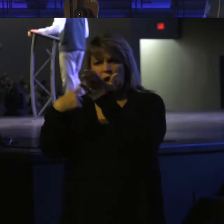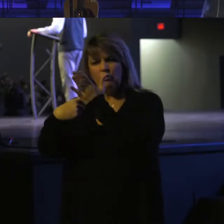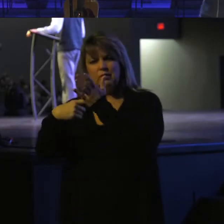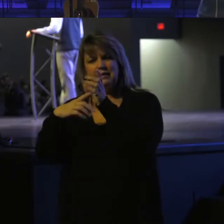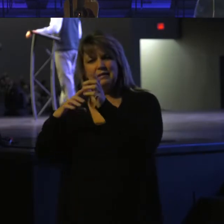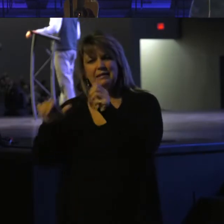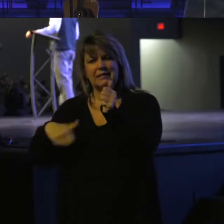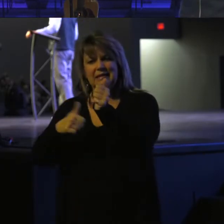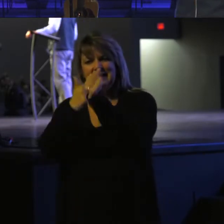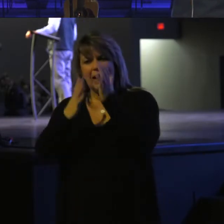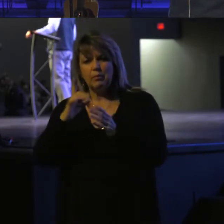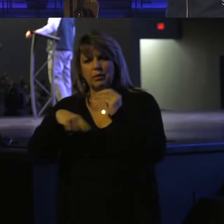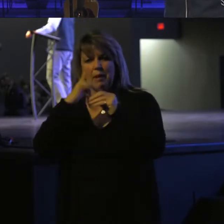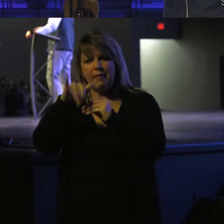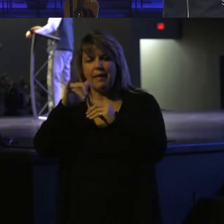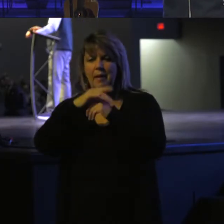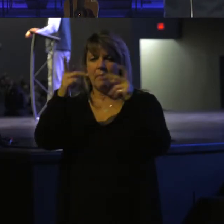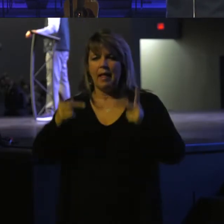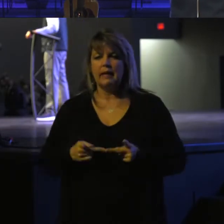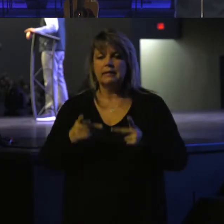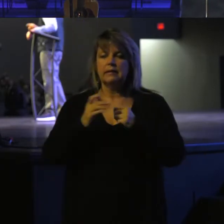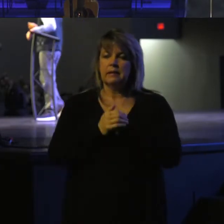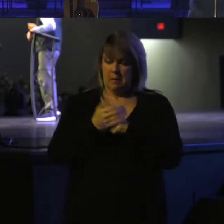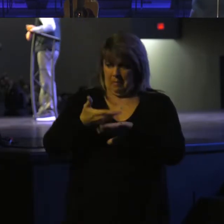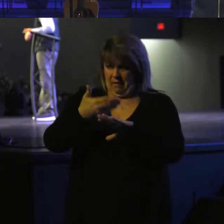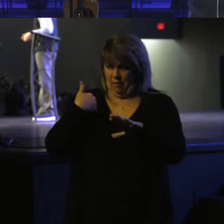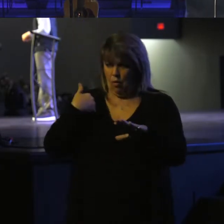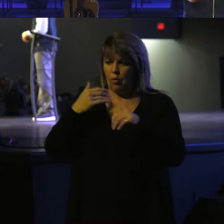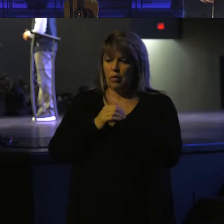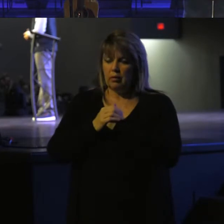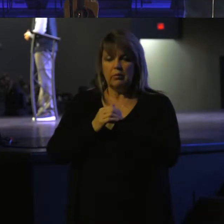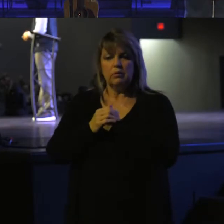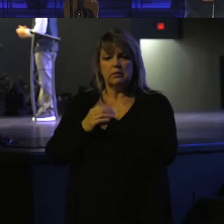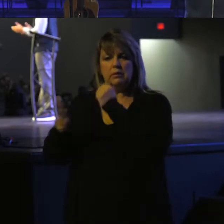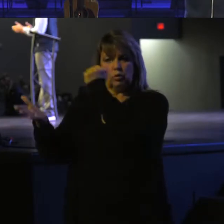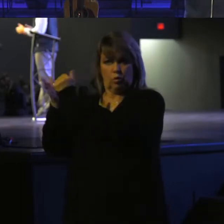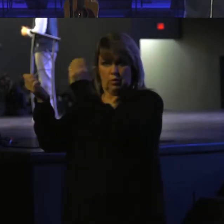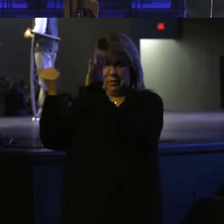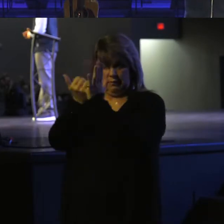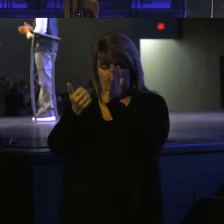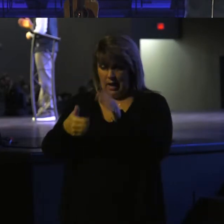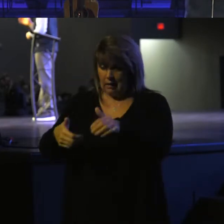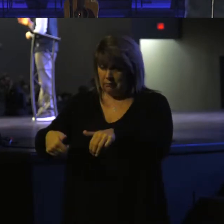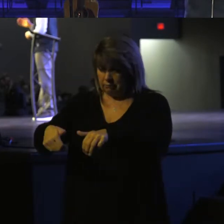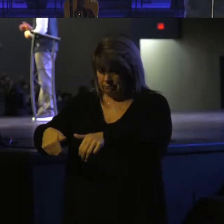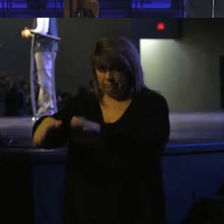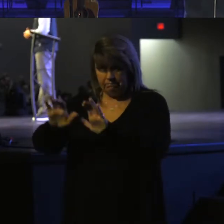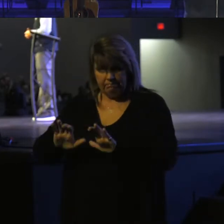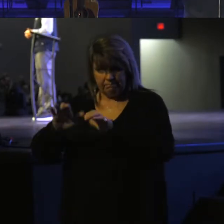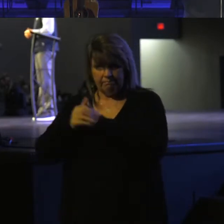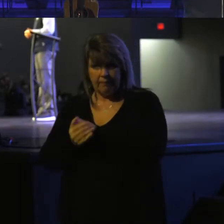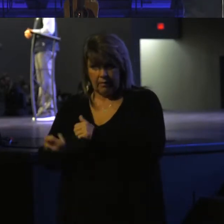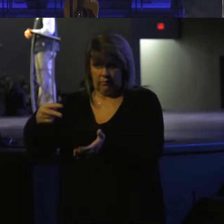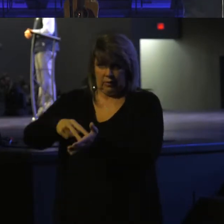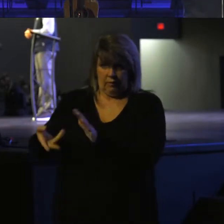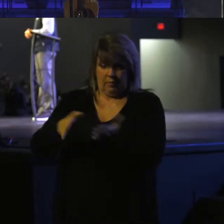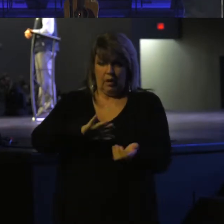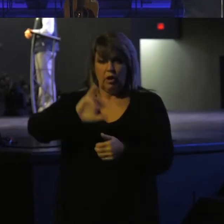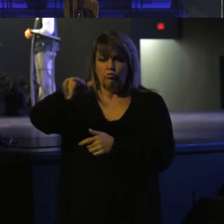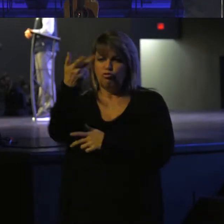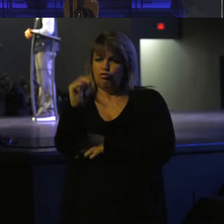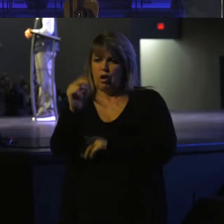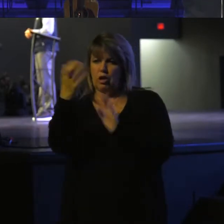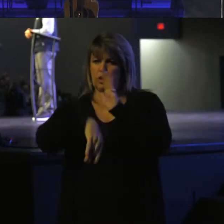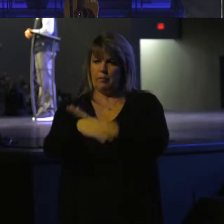that place before he was betrayed and crucified, buried and risen from the dead. You remember in John chapter 14?